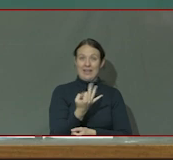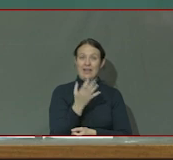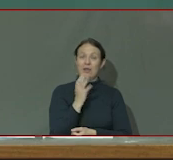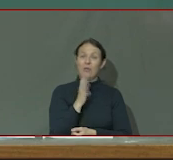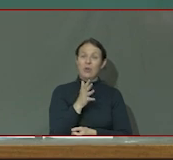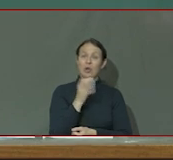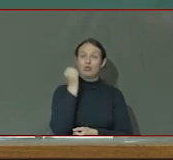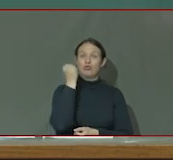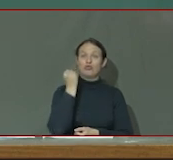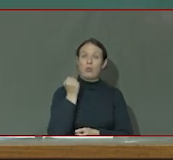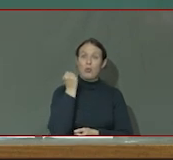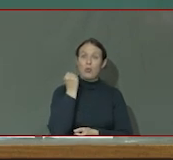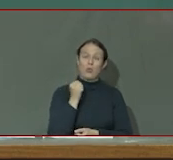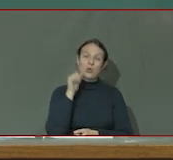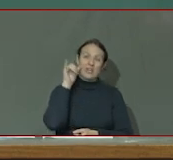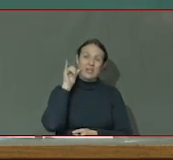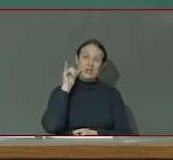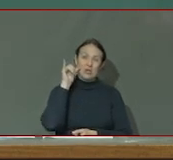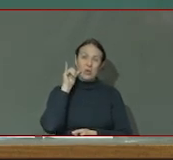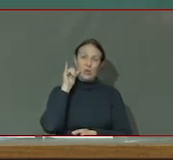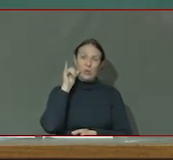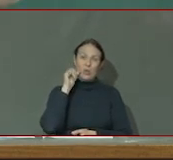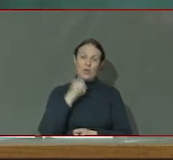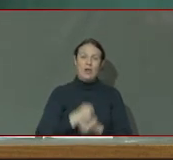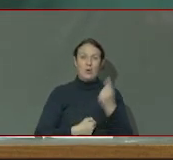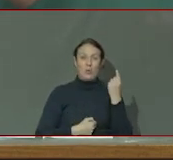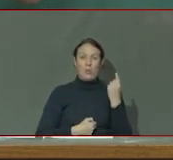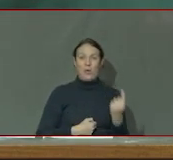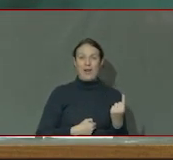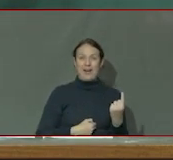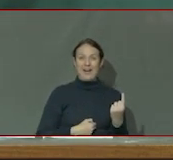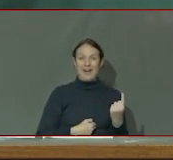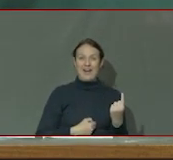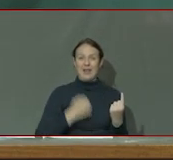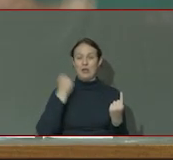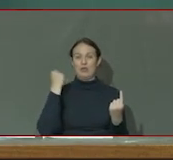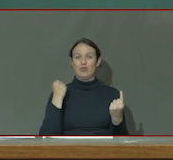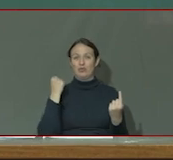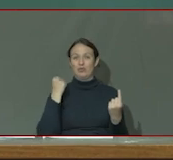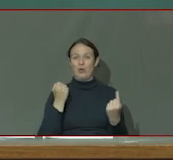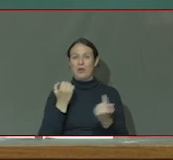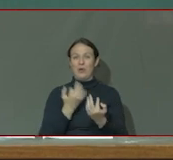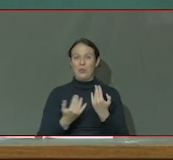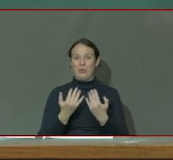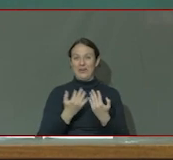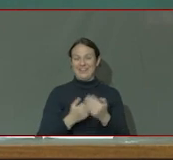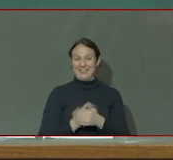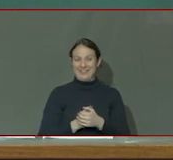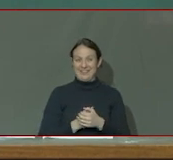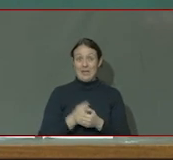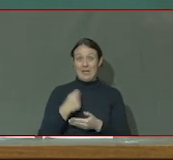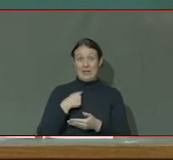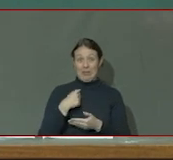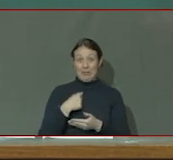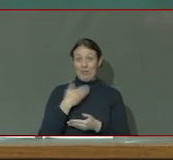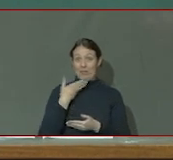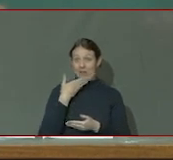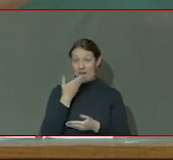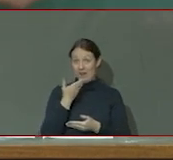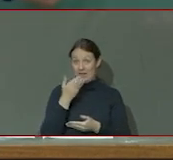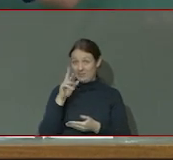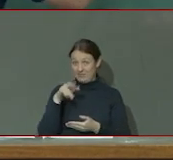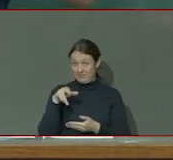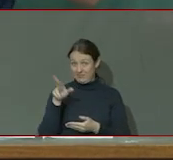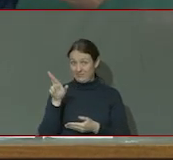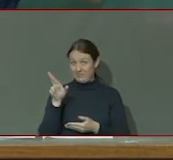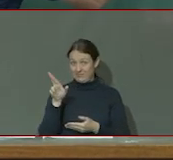were short and yellow. And 1 was short and green. I check my answer if it's correct. If